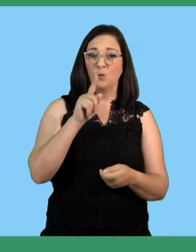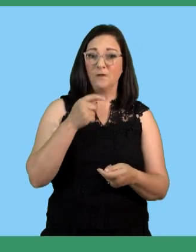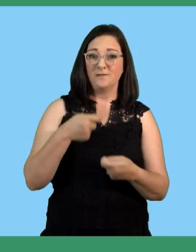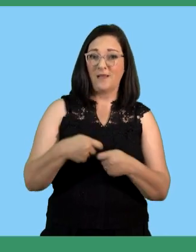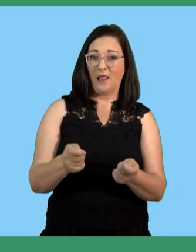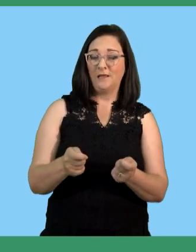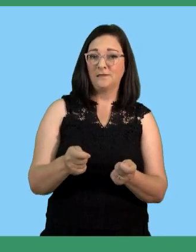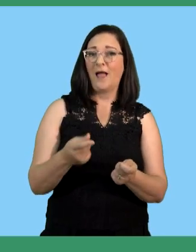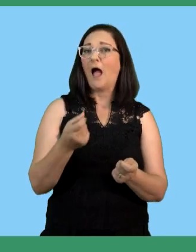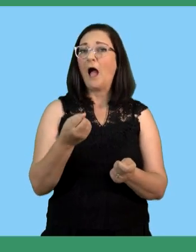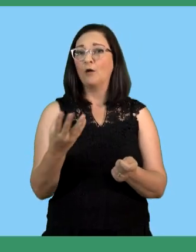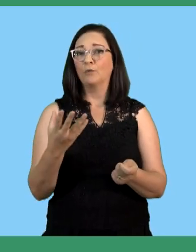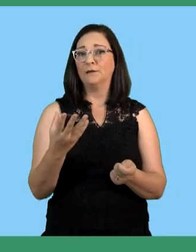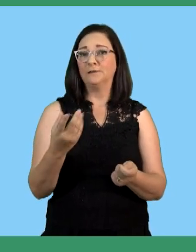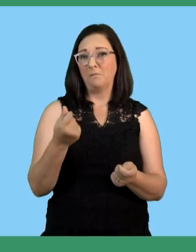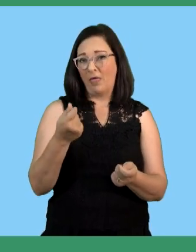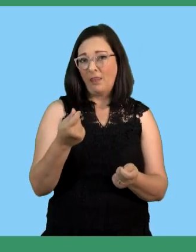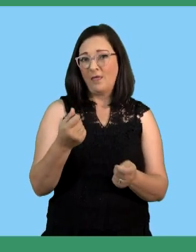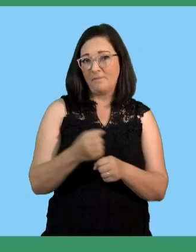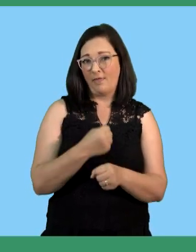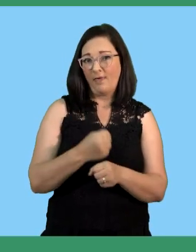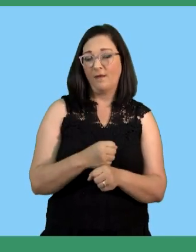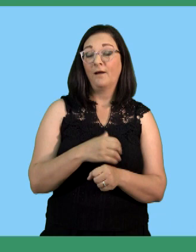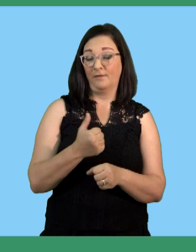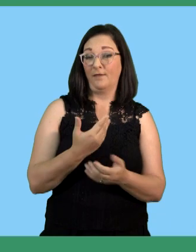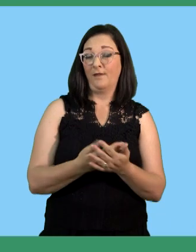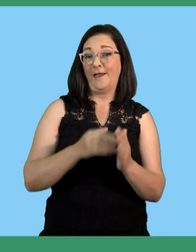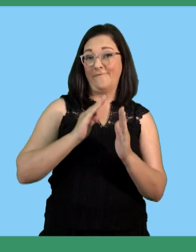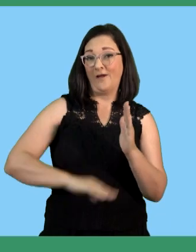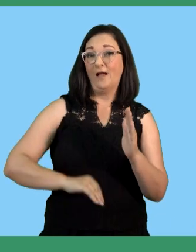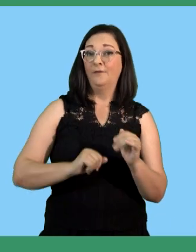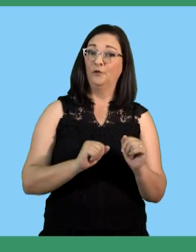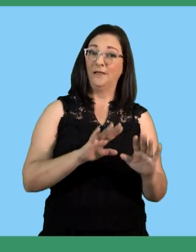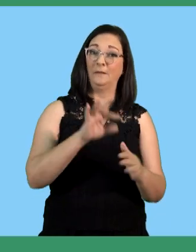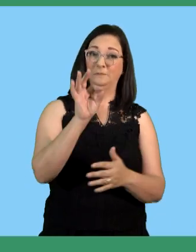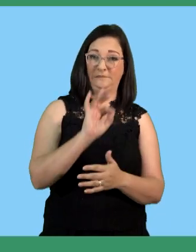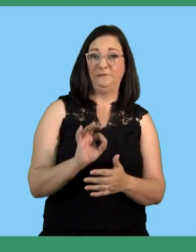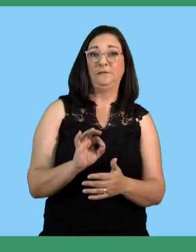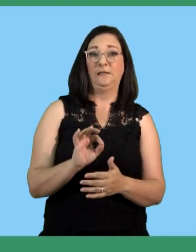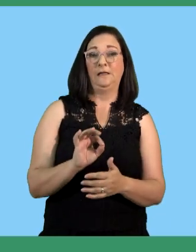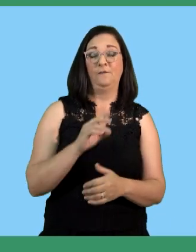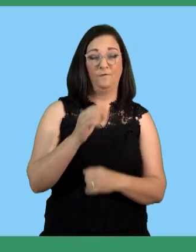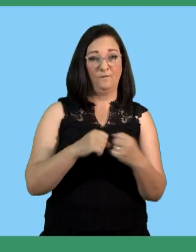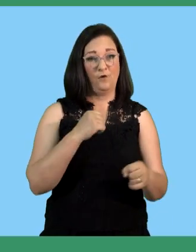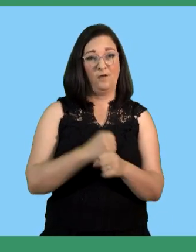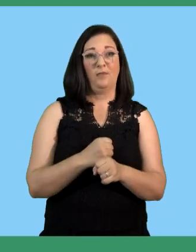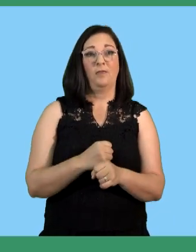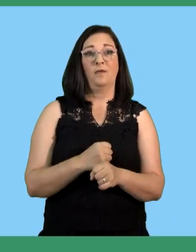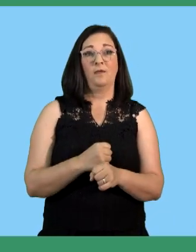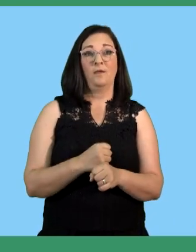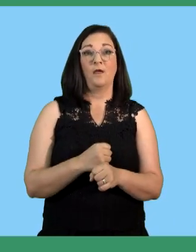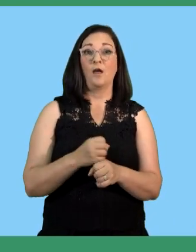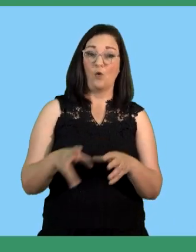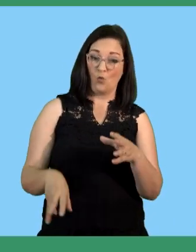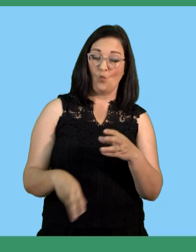much we're making, the profit, how much we're making. So now a penalty could be a fine of up to 10% of the company's annual